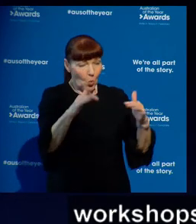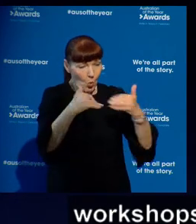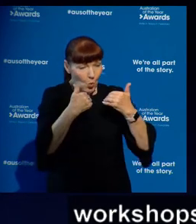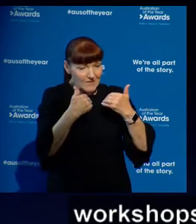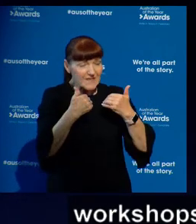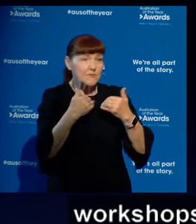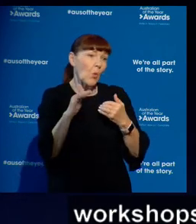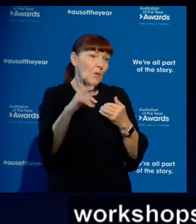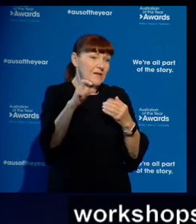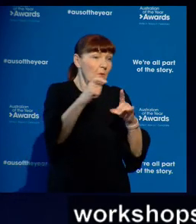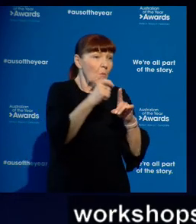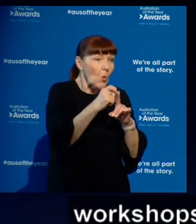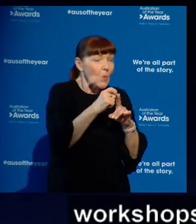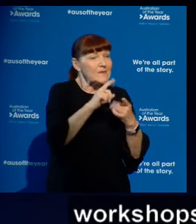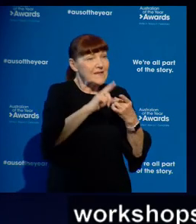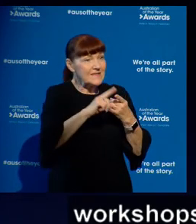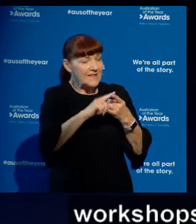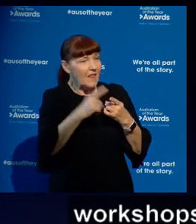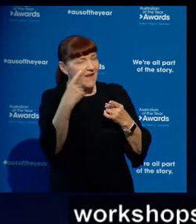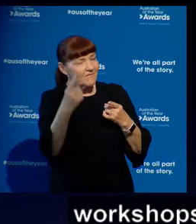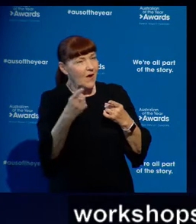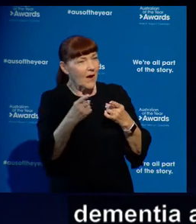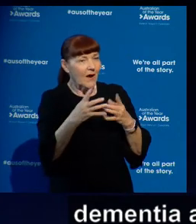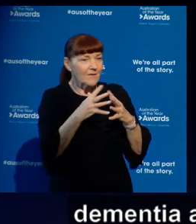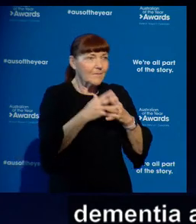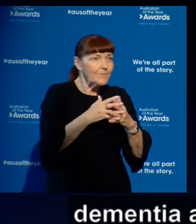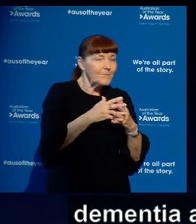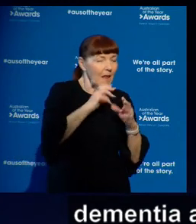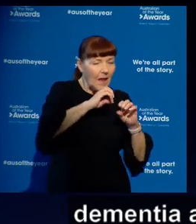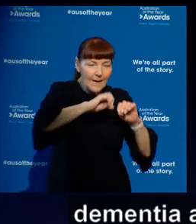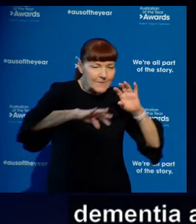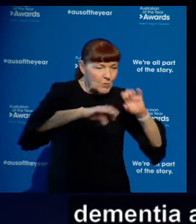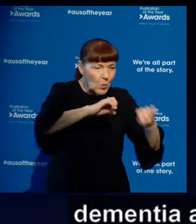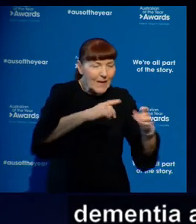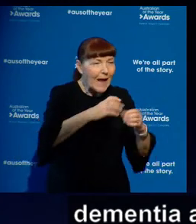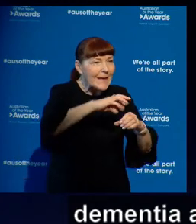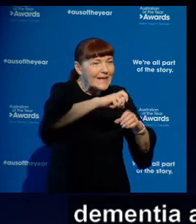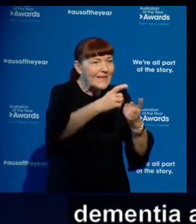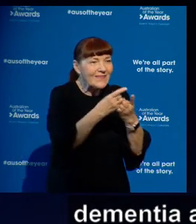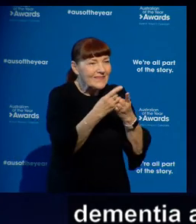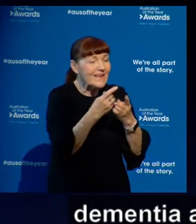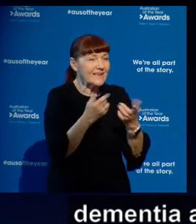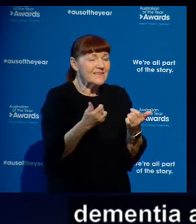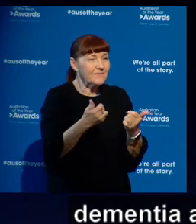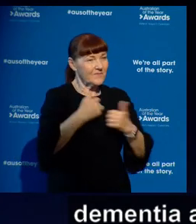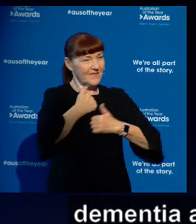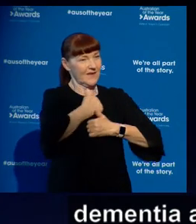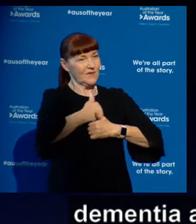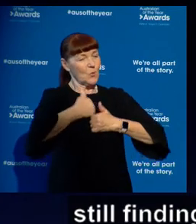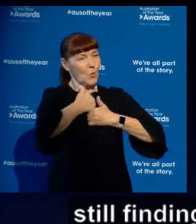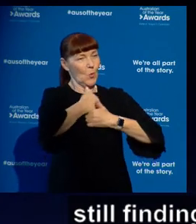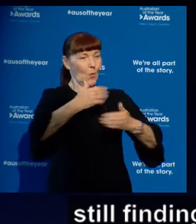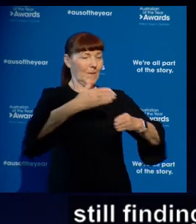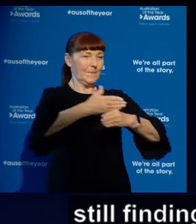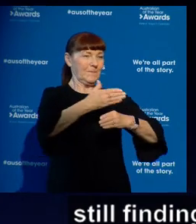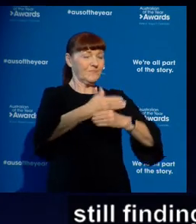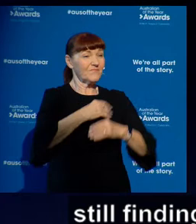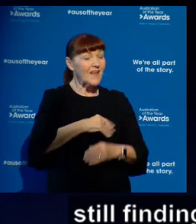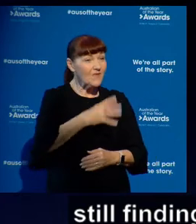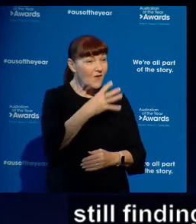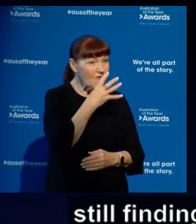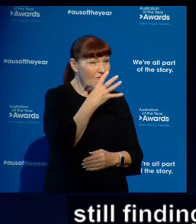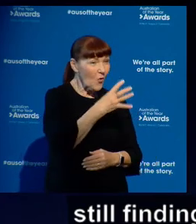or cerebral palsy, still finding that there's something incredibly meaningful that they can do, and they really get a kick of knowing, even a